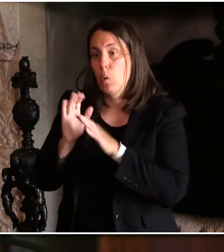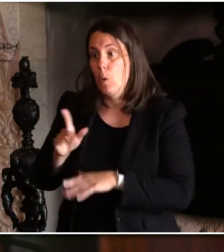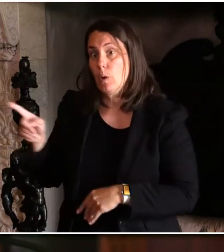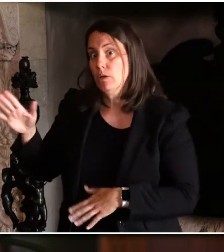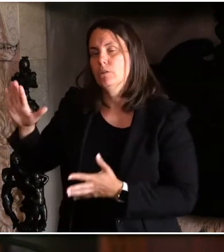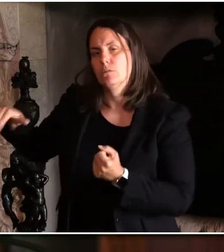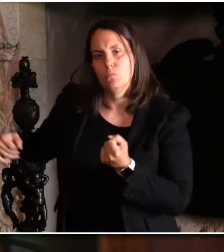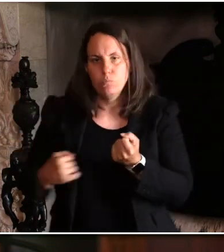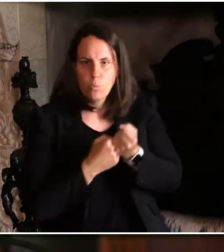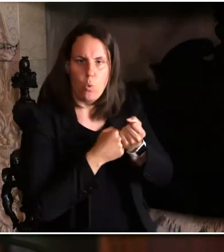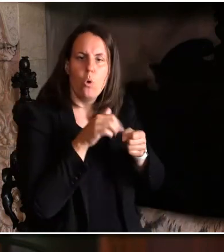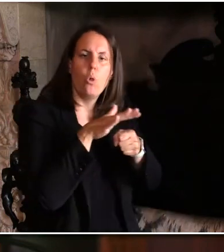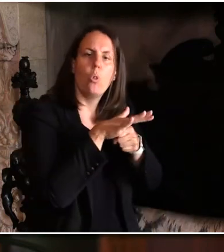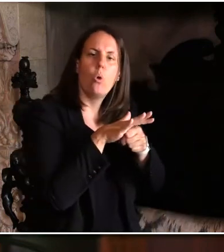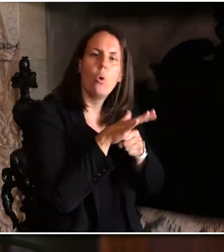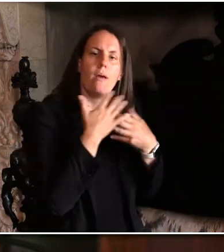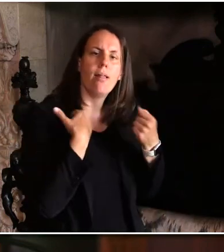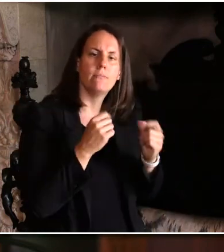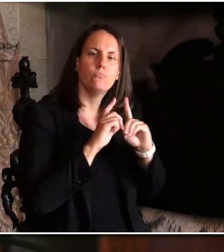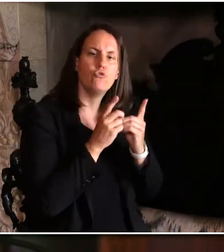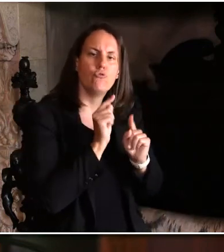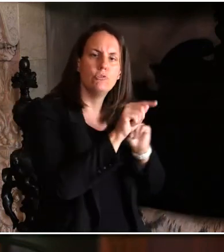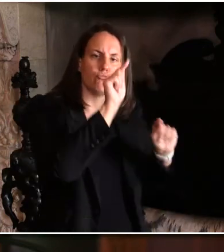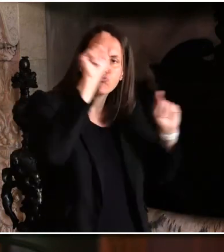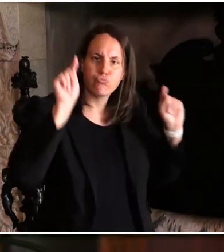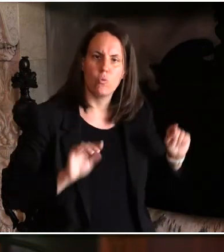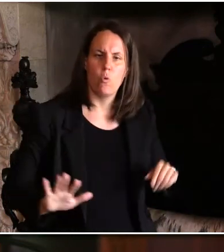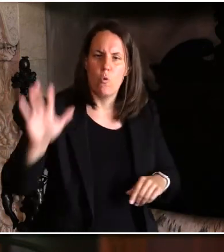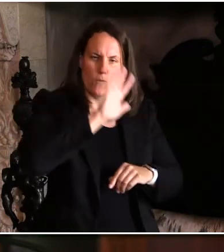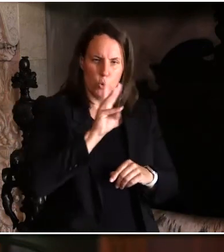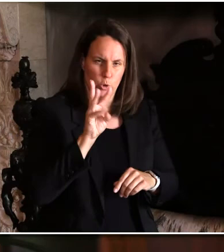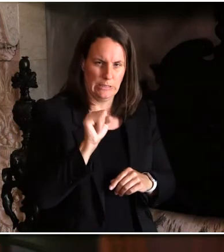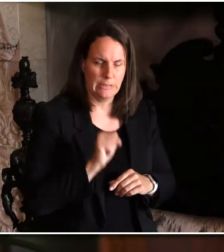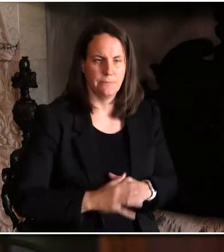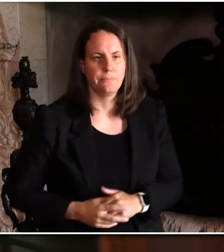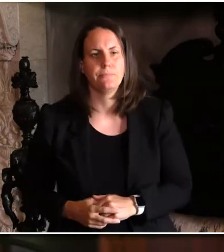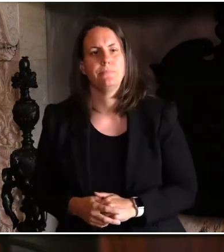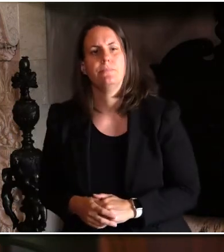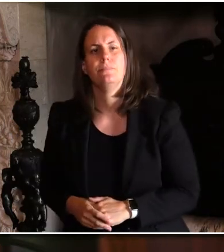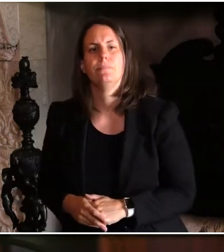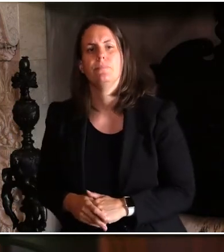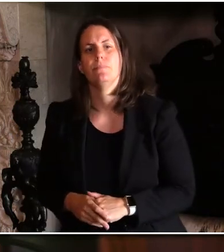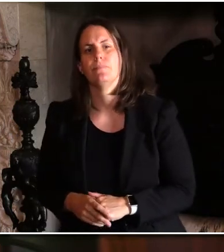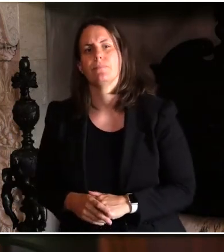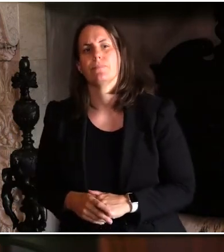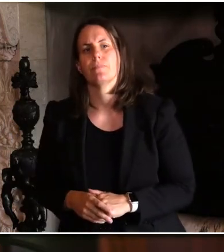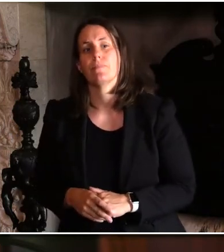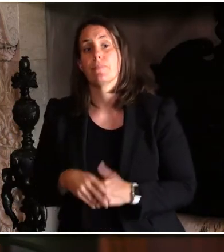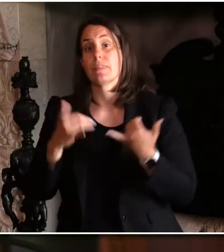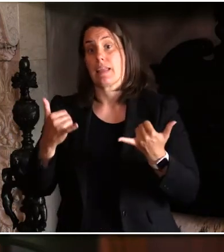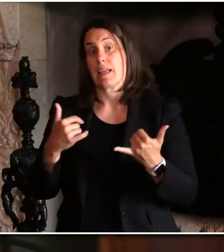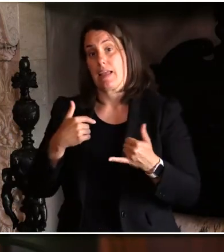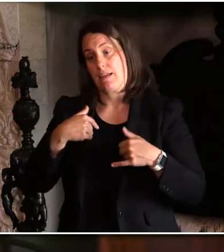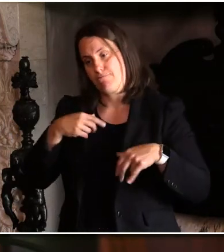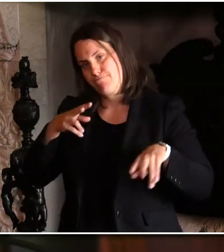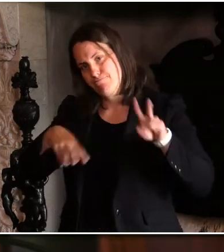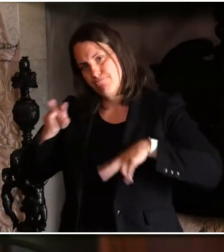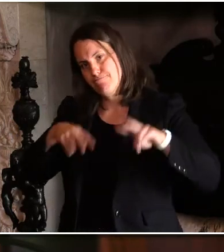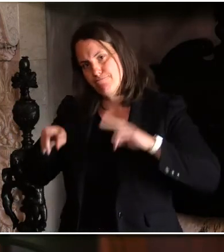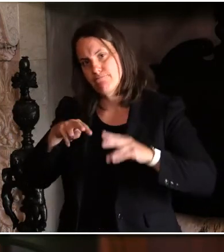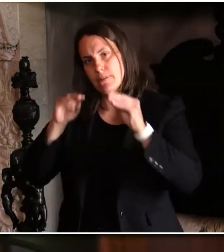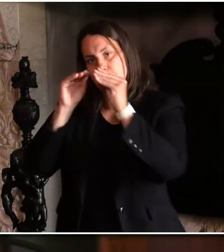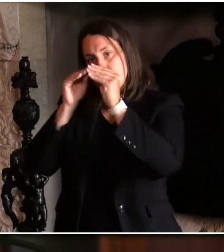tracing needs and goals. I think one of the things that you're seeing in our numbers, over